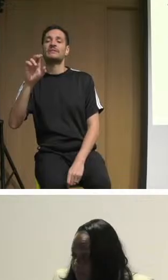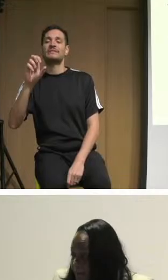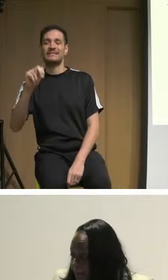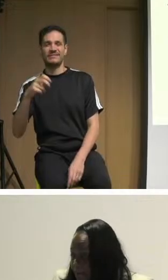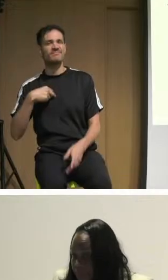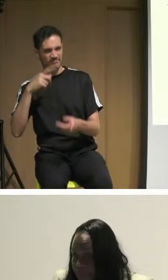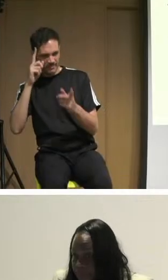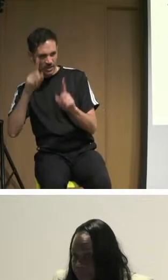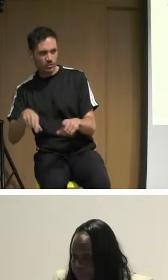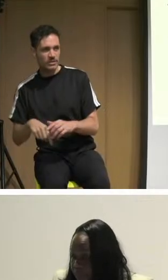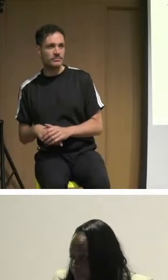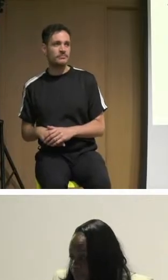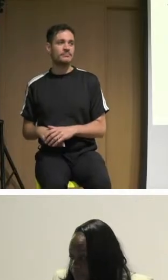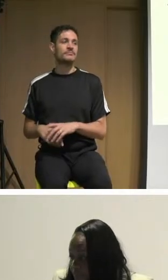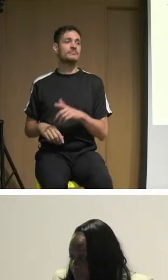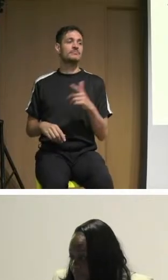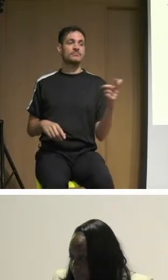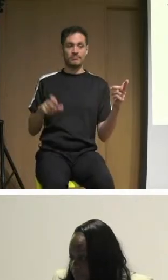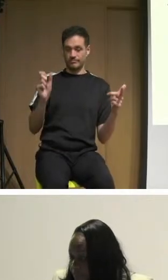Yes, River Daniel favors.